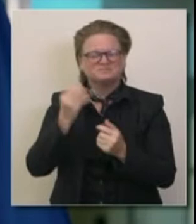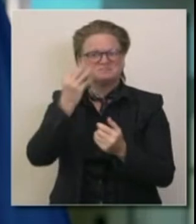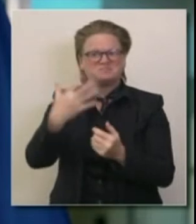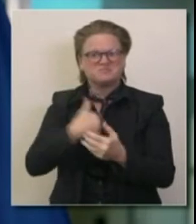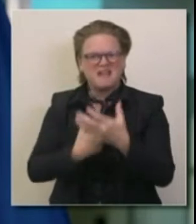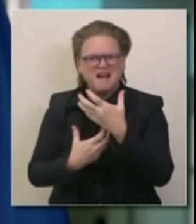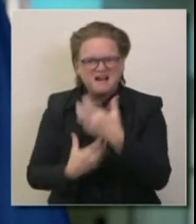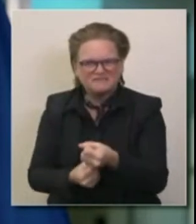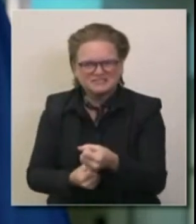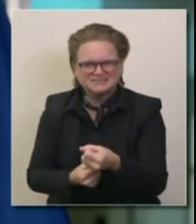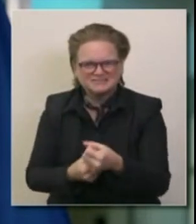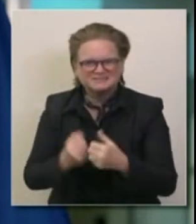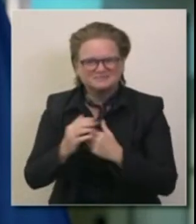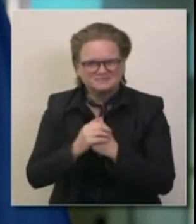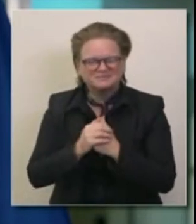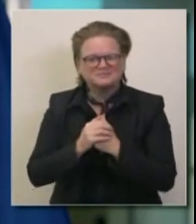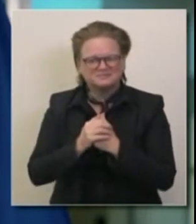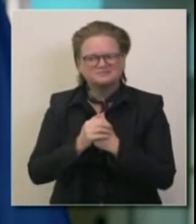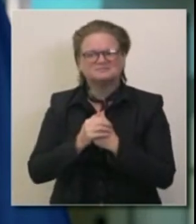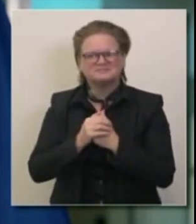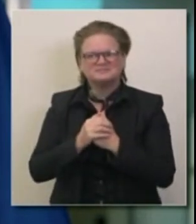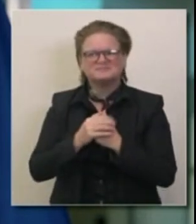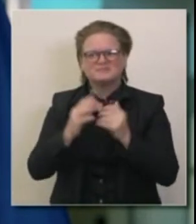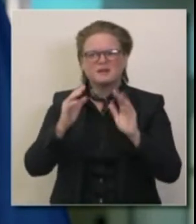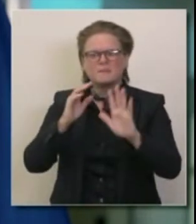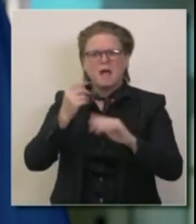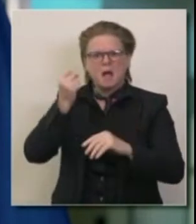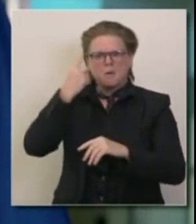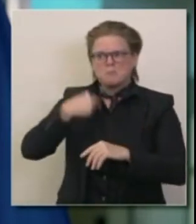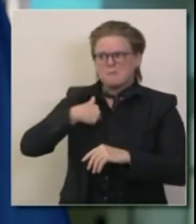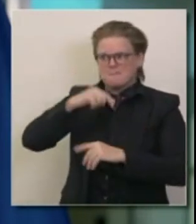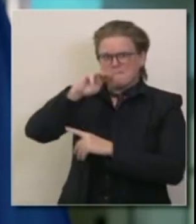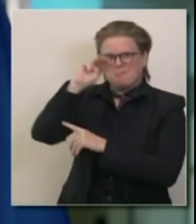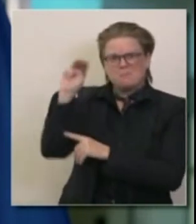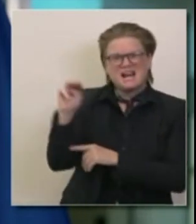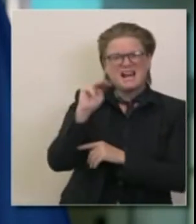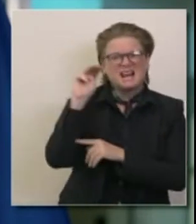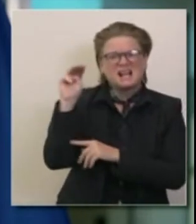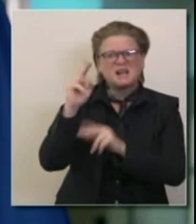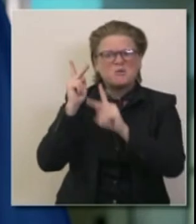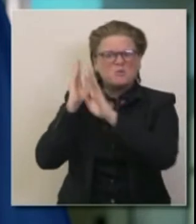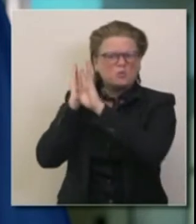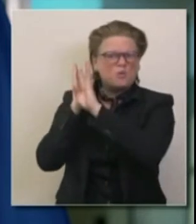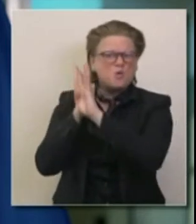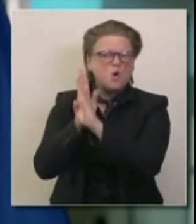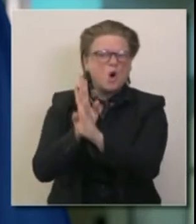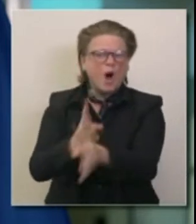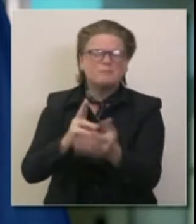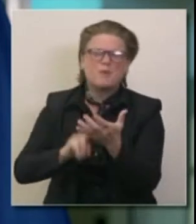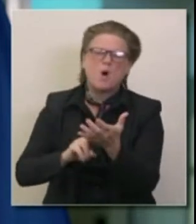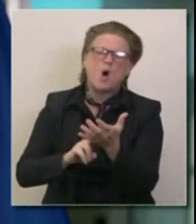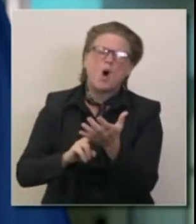rates, and I don't expect tens of millions of people, quite the contrary. And